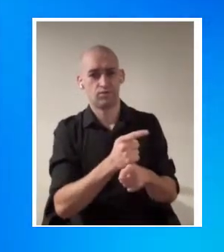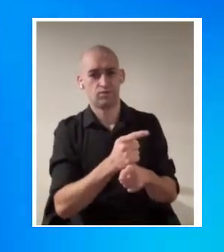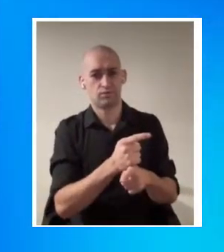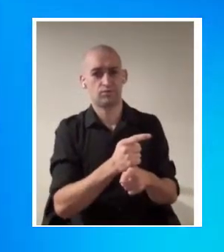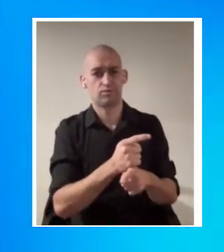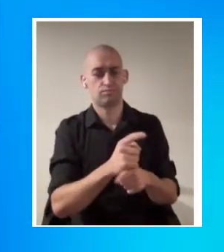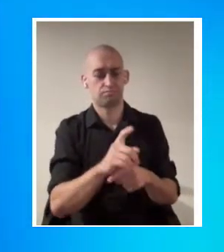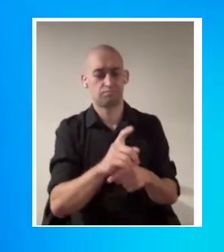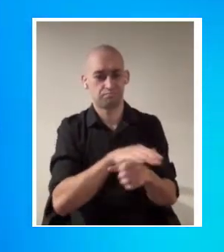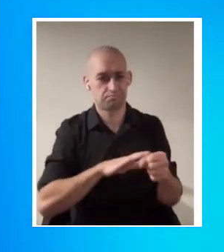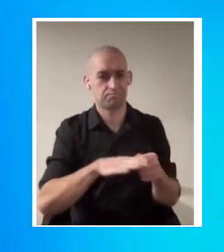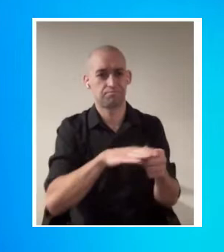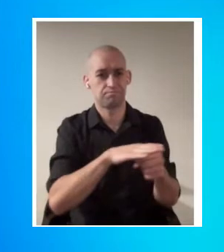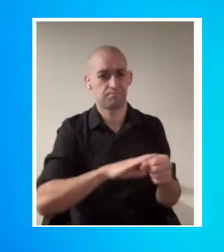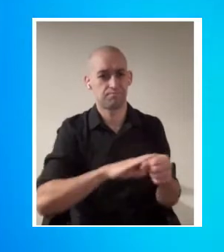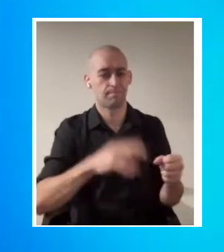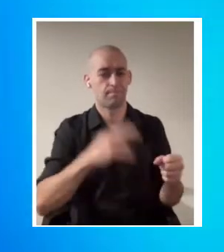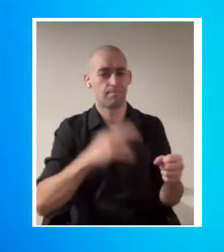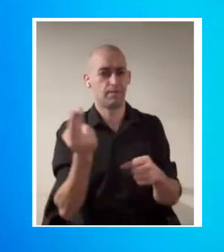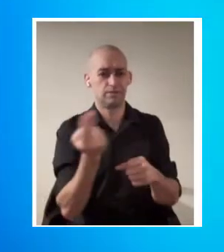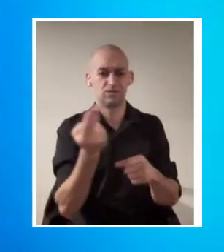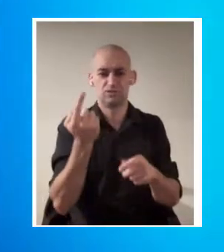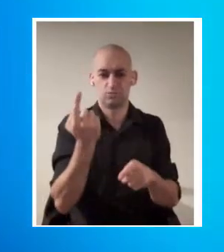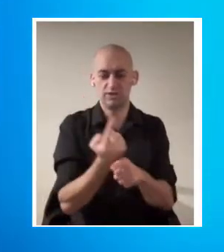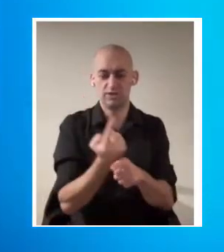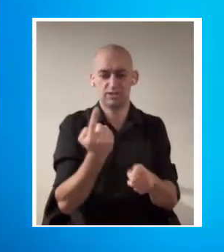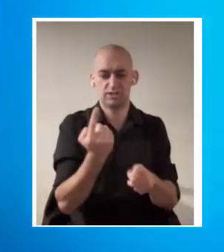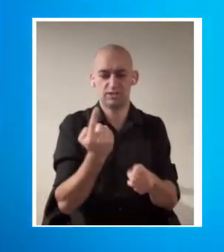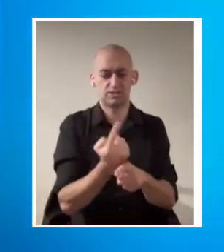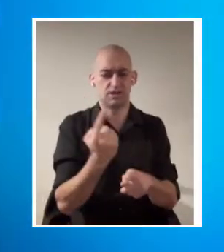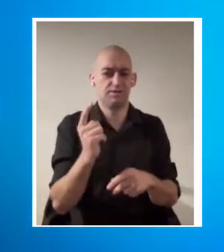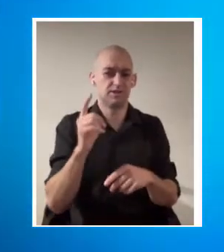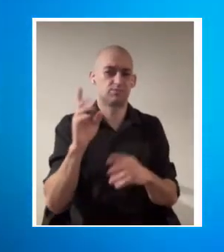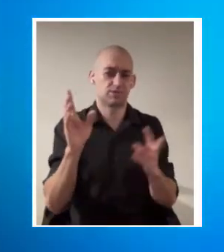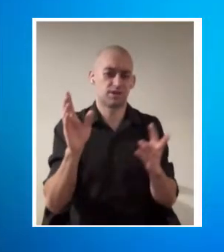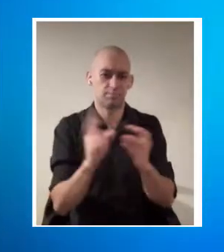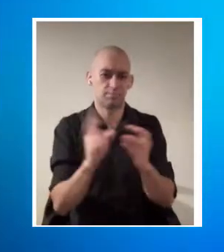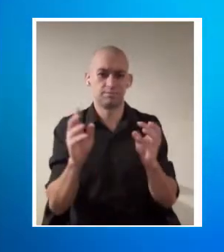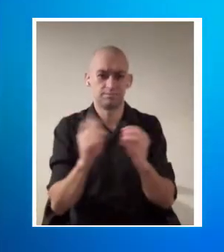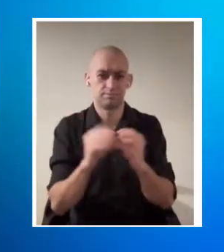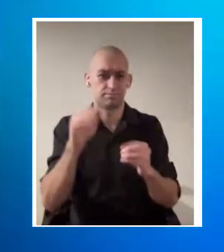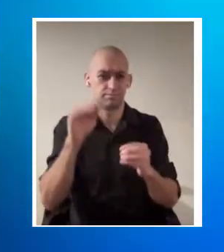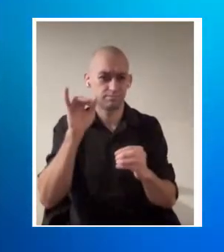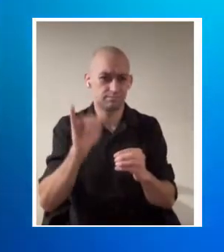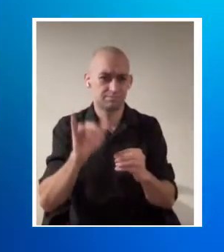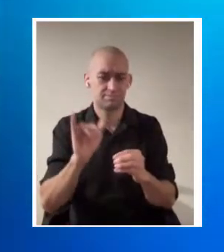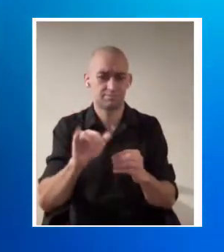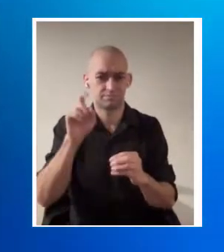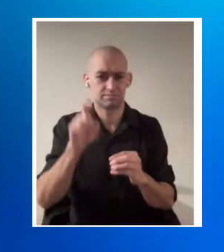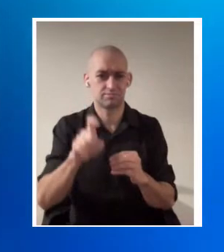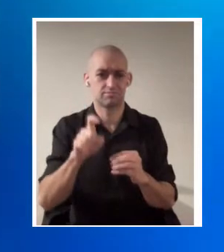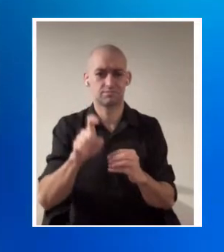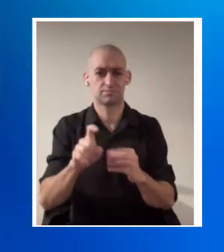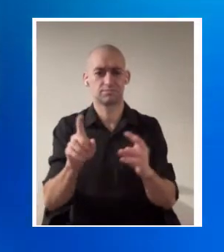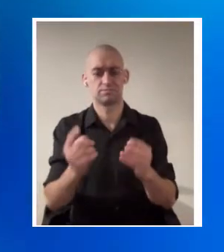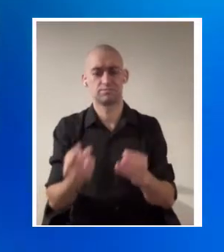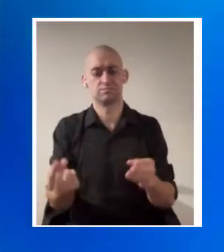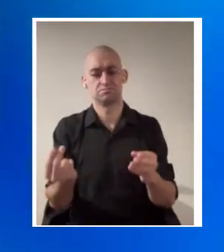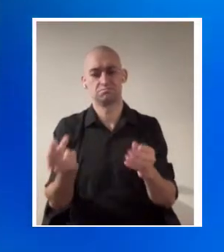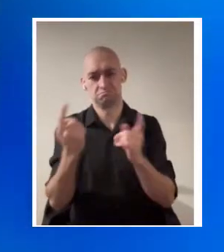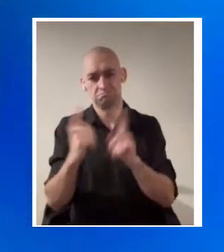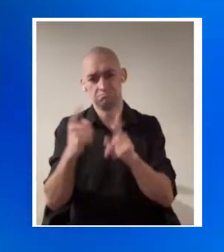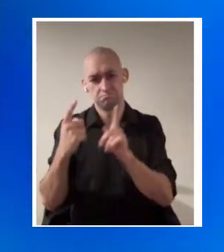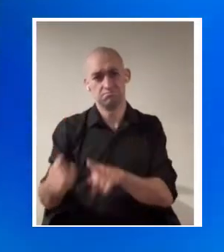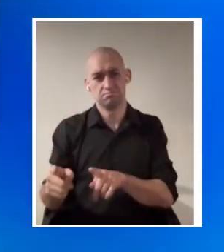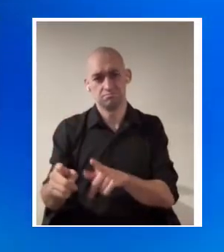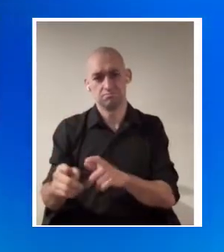location and using the right link. So that will be, we get that done early in advance, so we're not scrambling at the